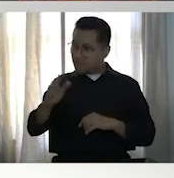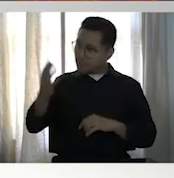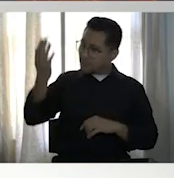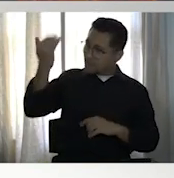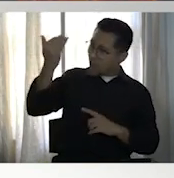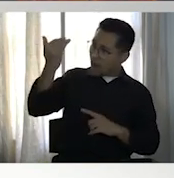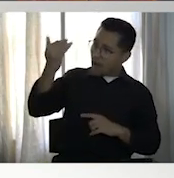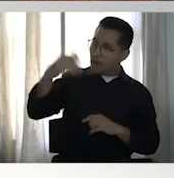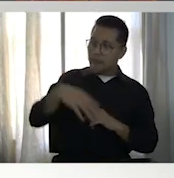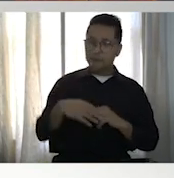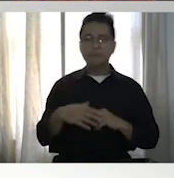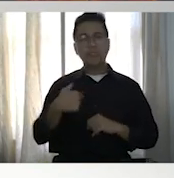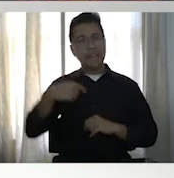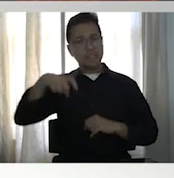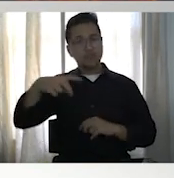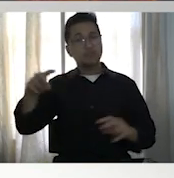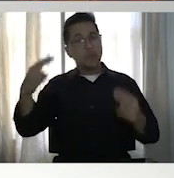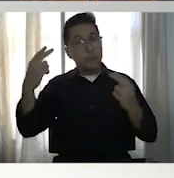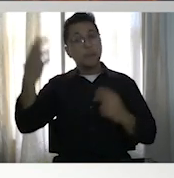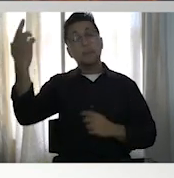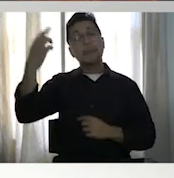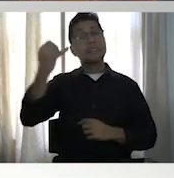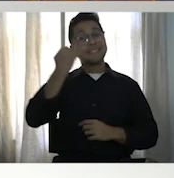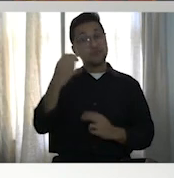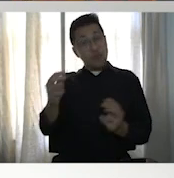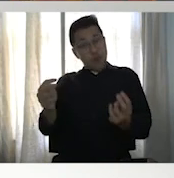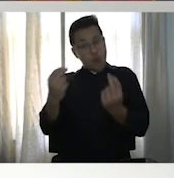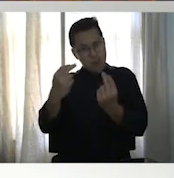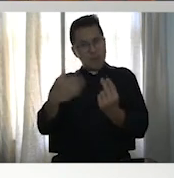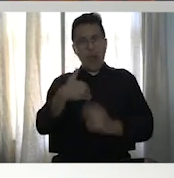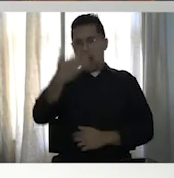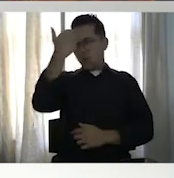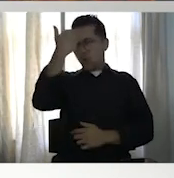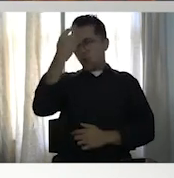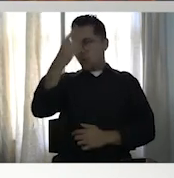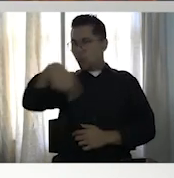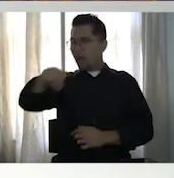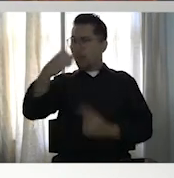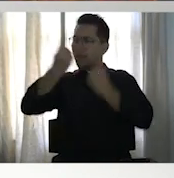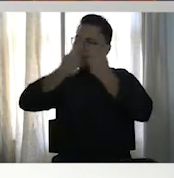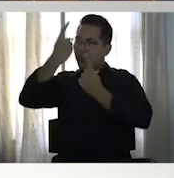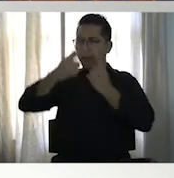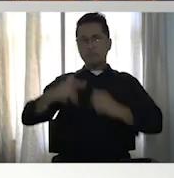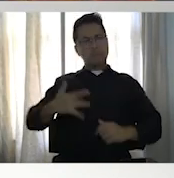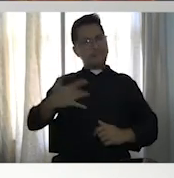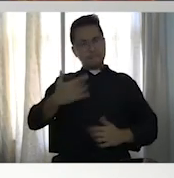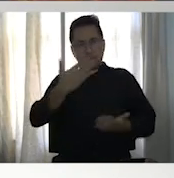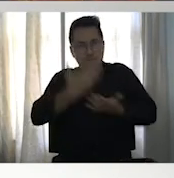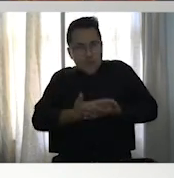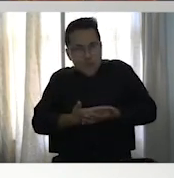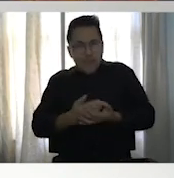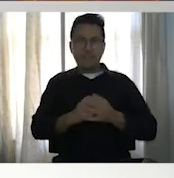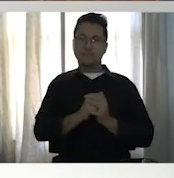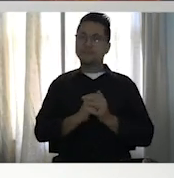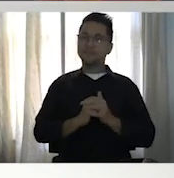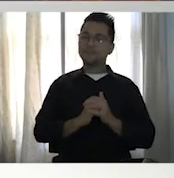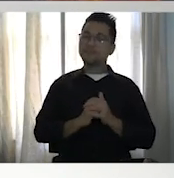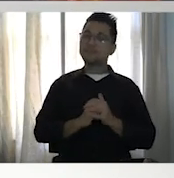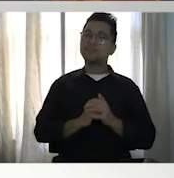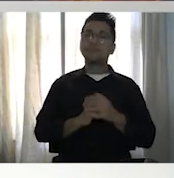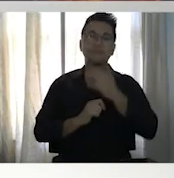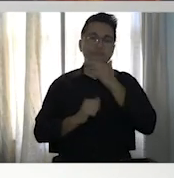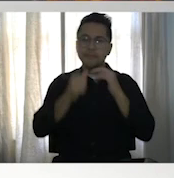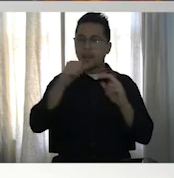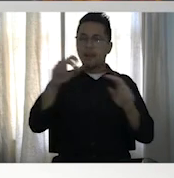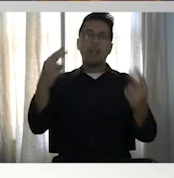why? It's like, I need you to look at me because when you look at me, I know you're thinking about me. It makes me feel so good. It's